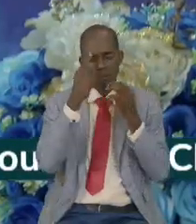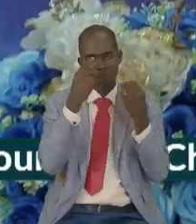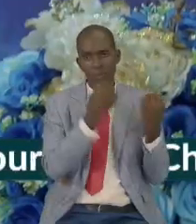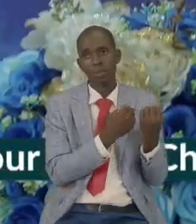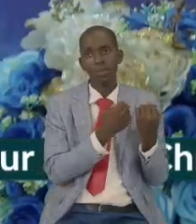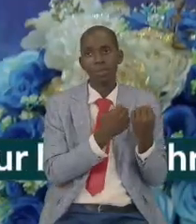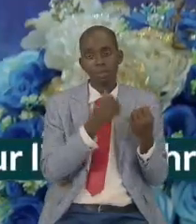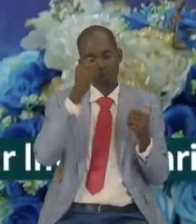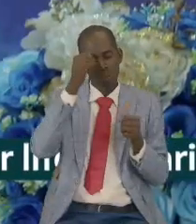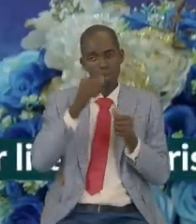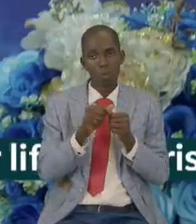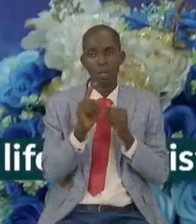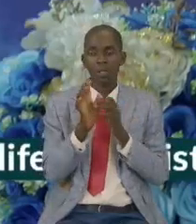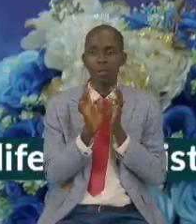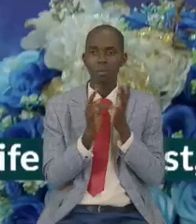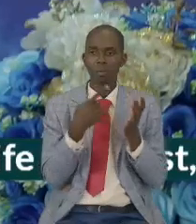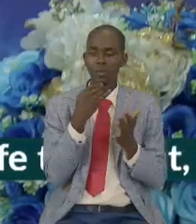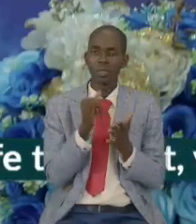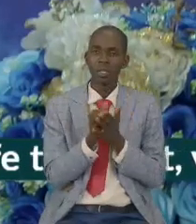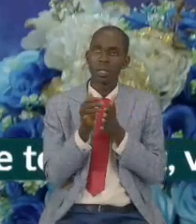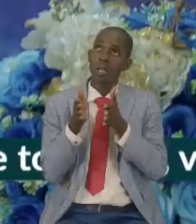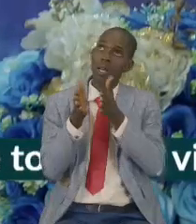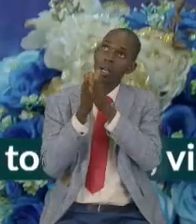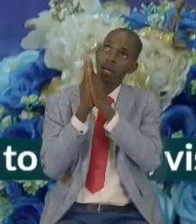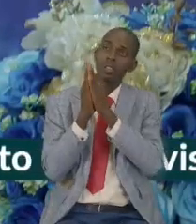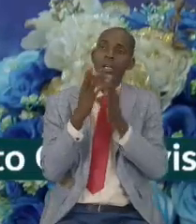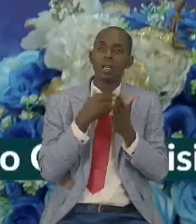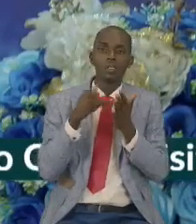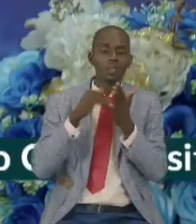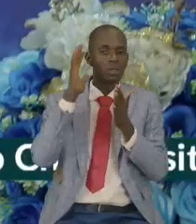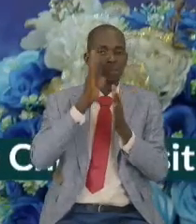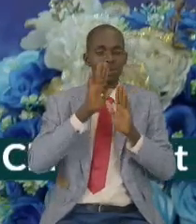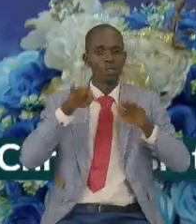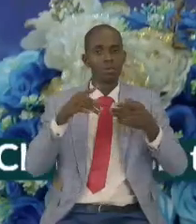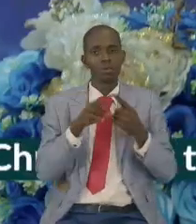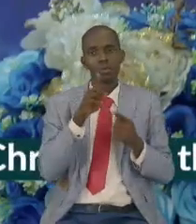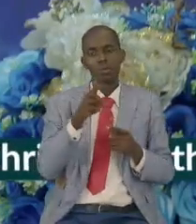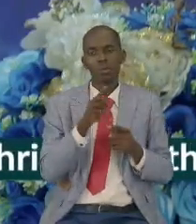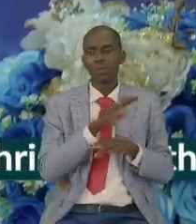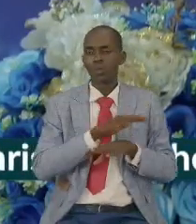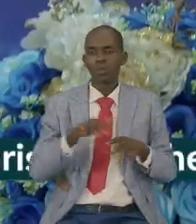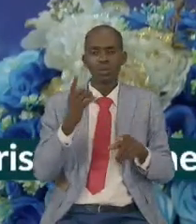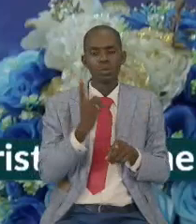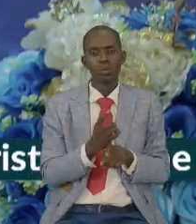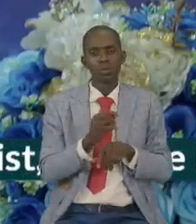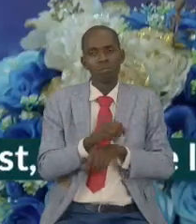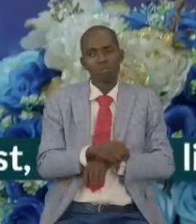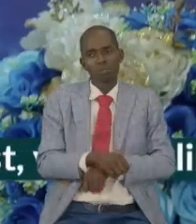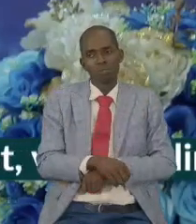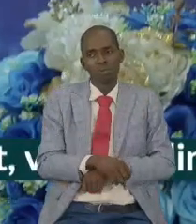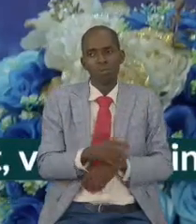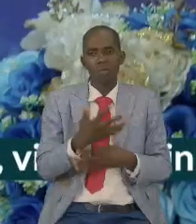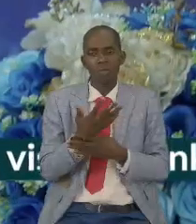testimony. It's a night, the last but one night. Well, even tomorrow by this time, we're almost starting up to